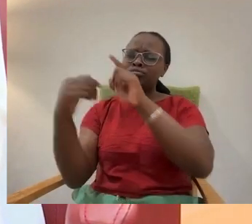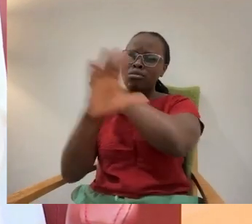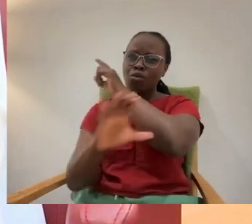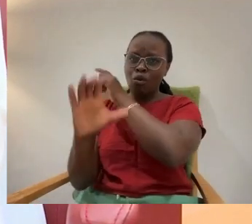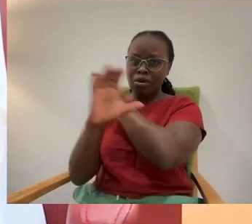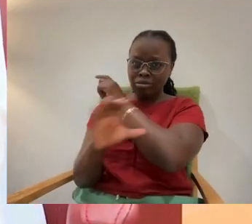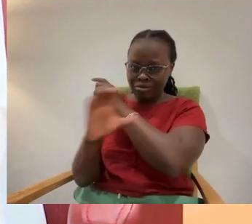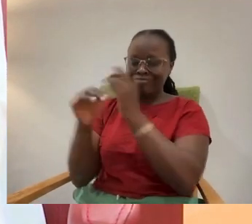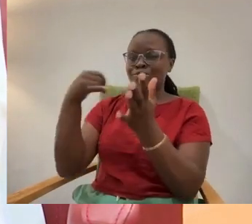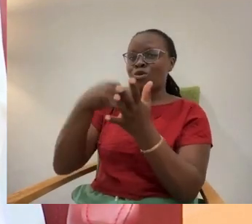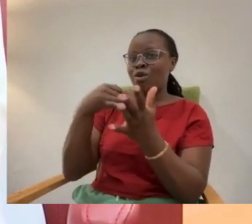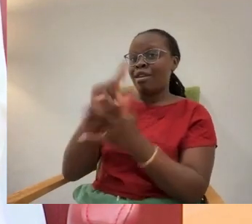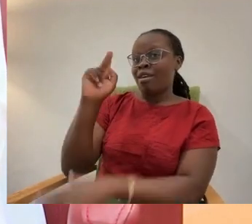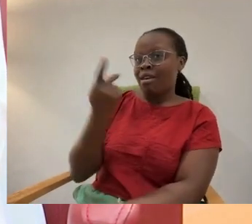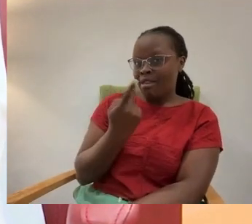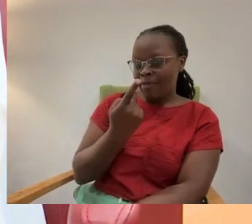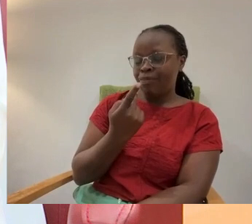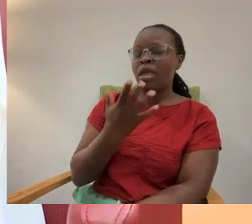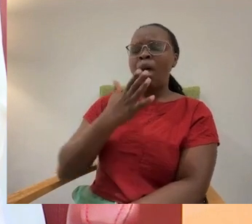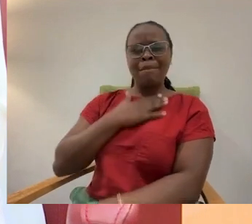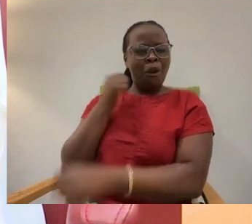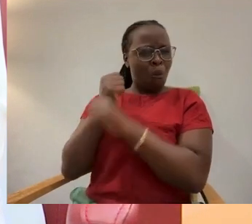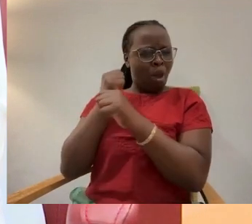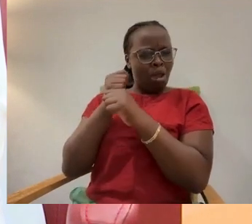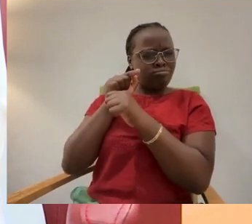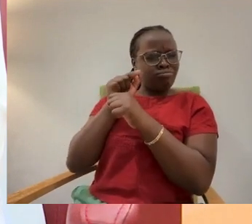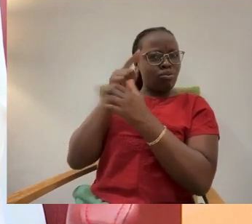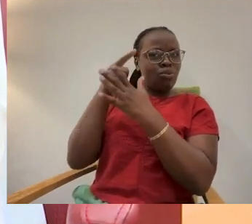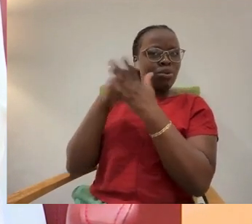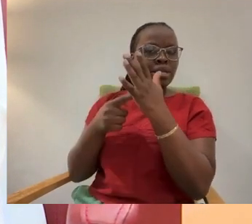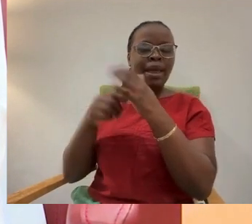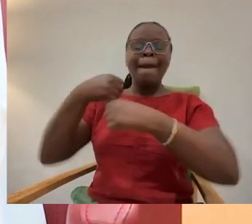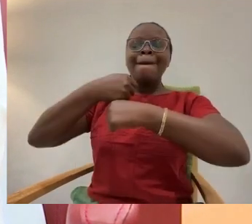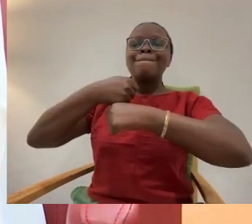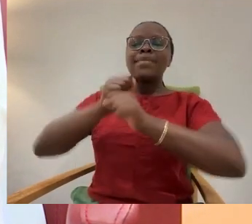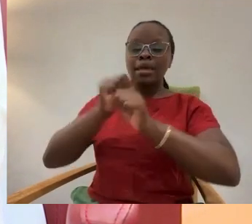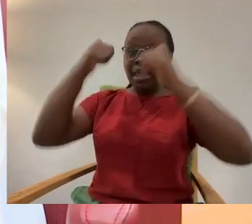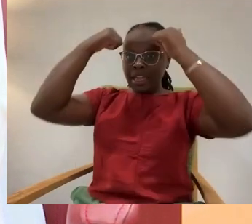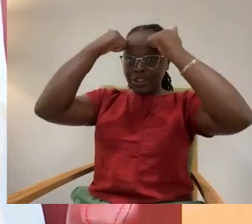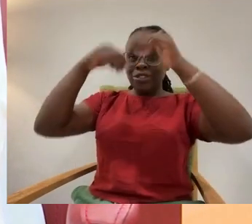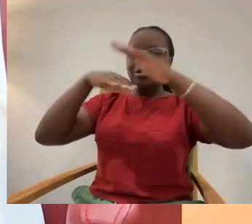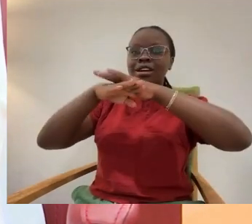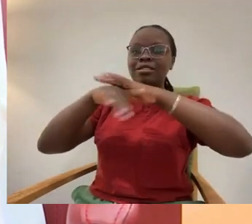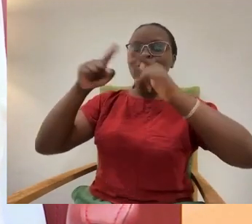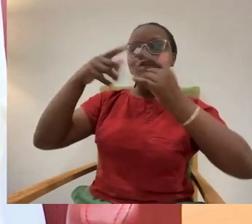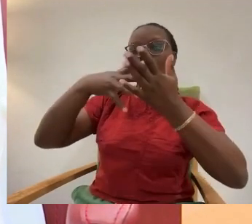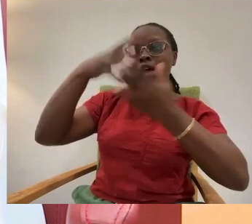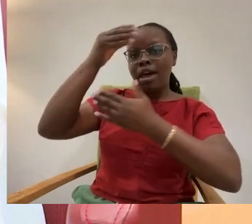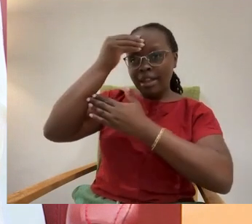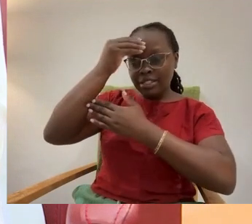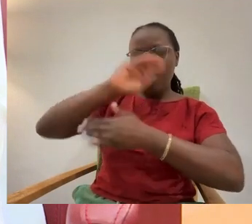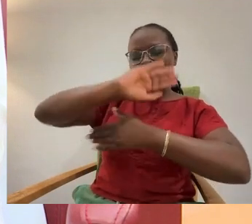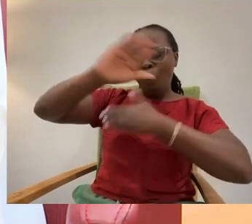course includes Kenya. So part of the work we do is that we make education accessible to learners across